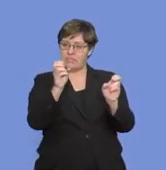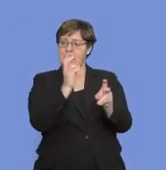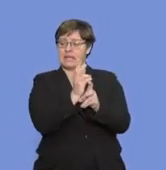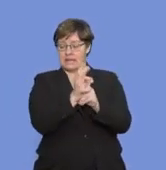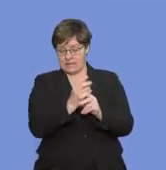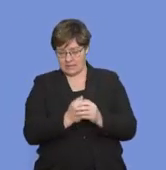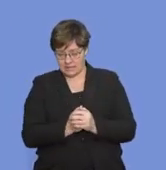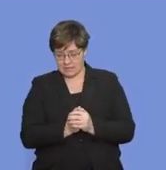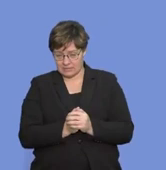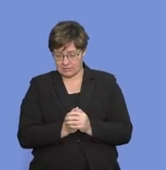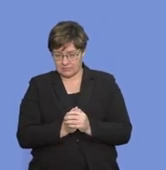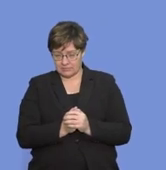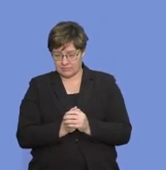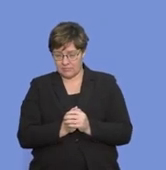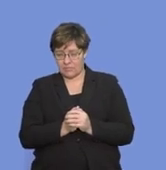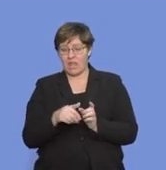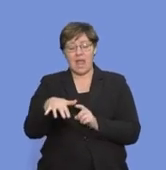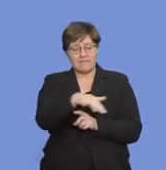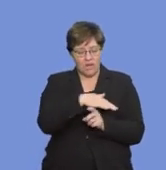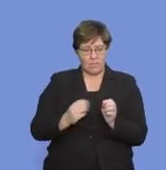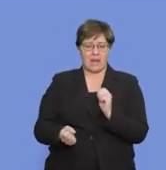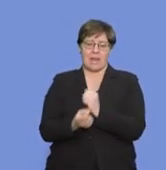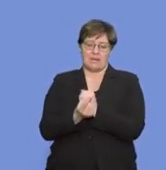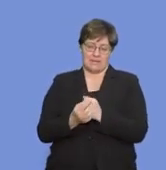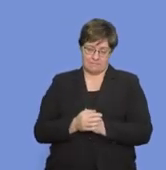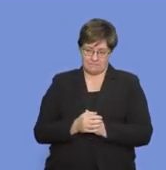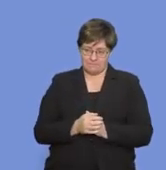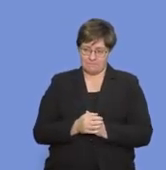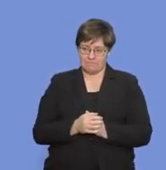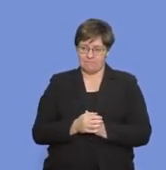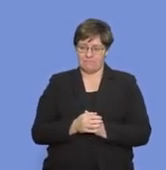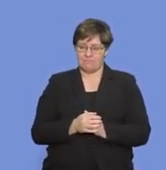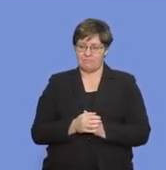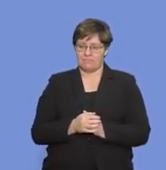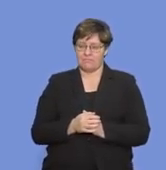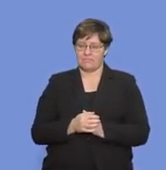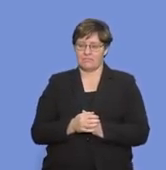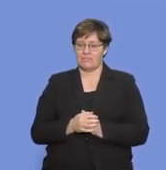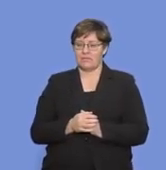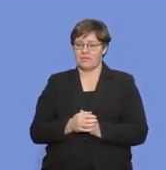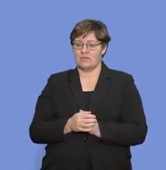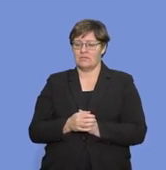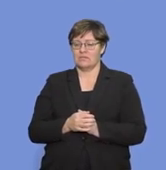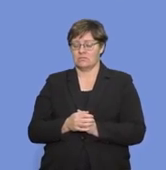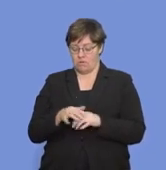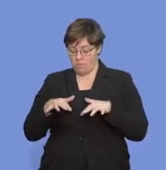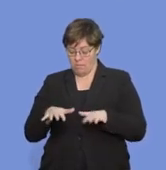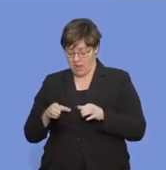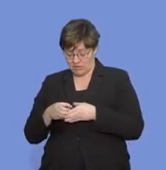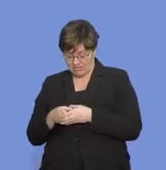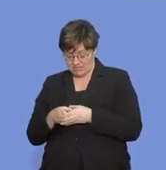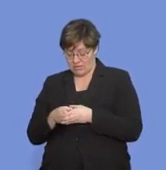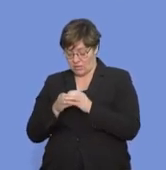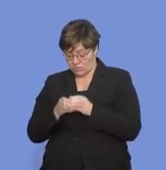over here, and that environmental occurrence caused them to split, and that population split into